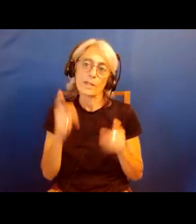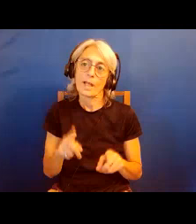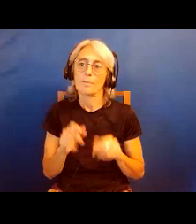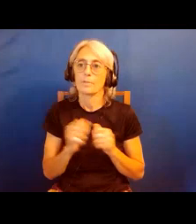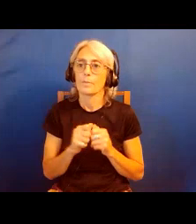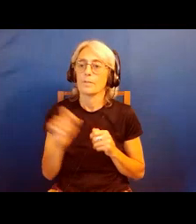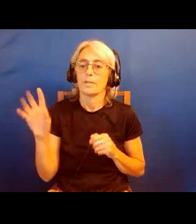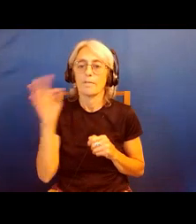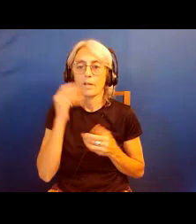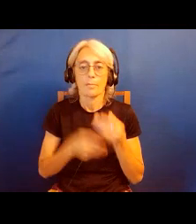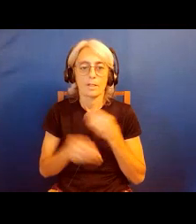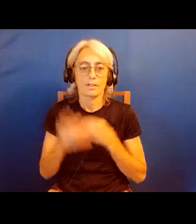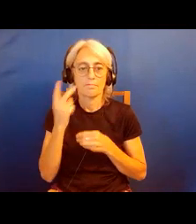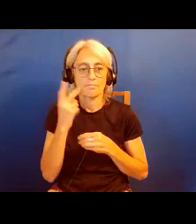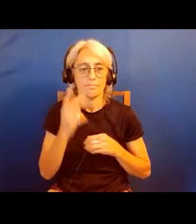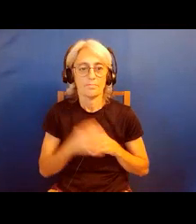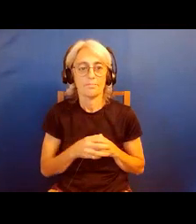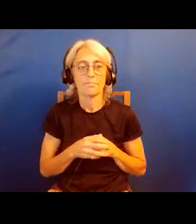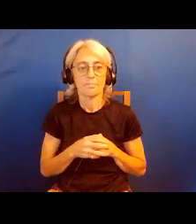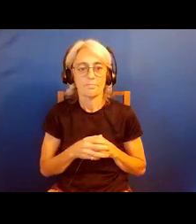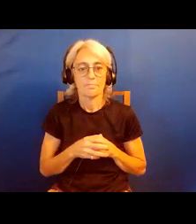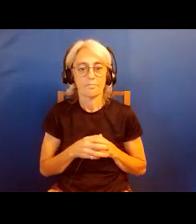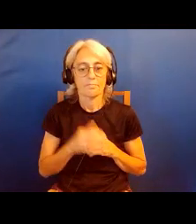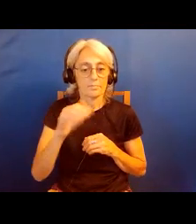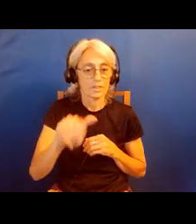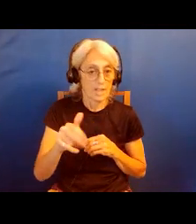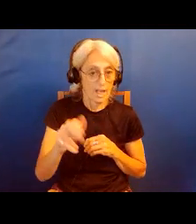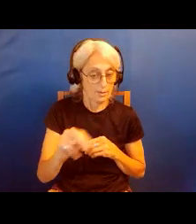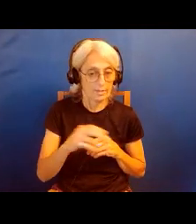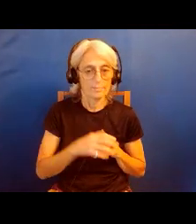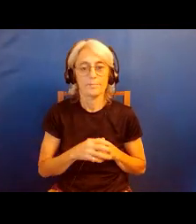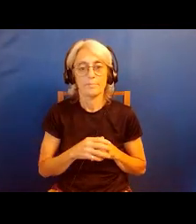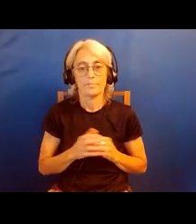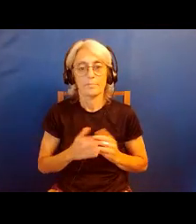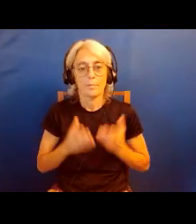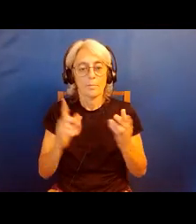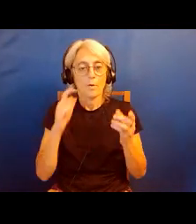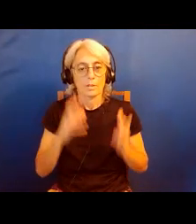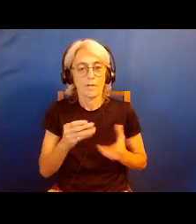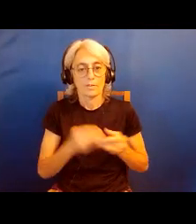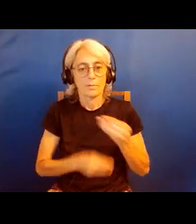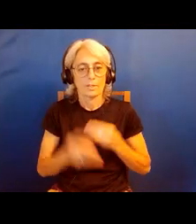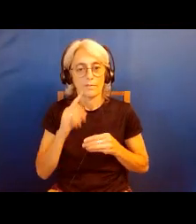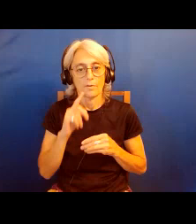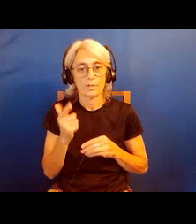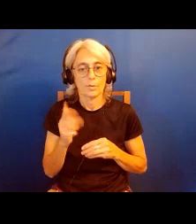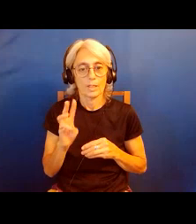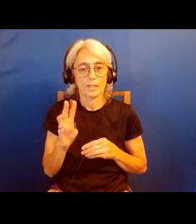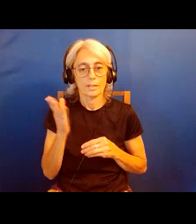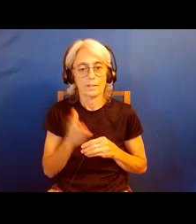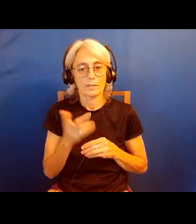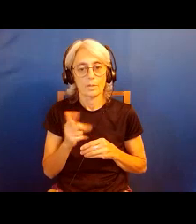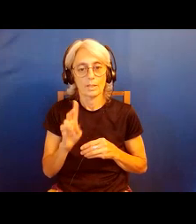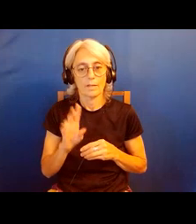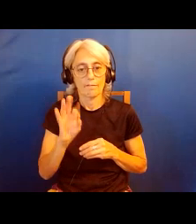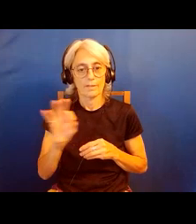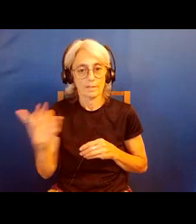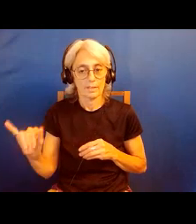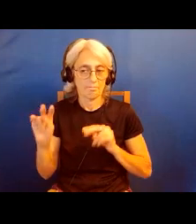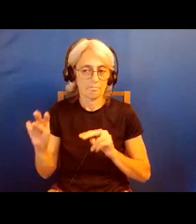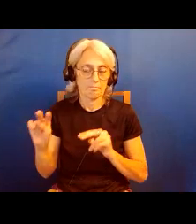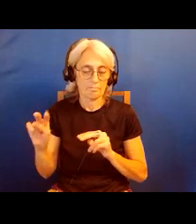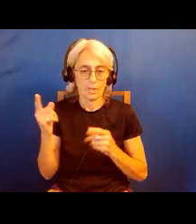federal budget. And then as we look ahead to January, the release of the proposed governor's budget for the 26-27 fiscal year. And then also